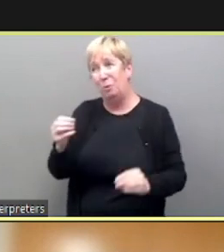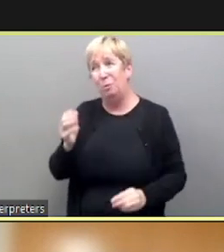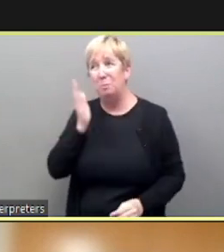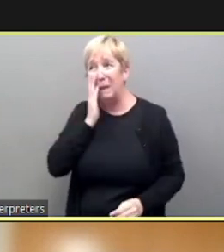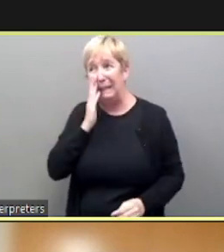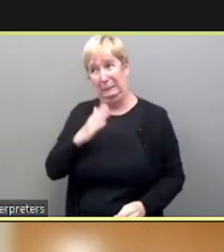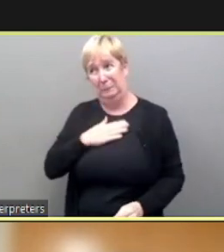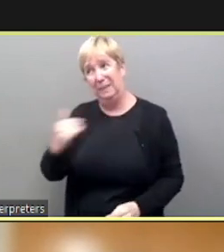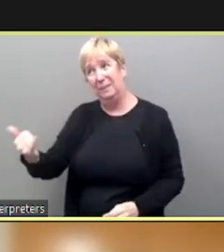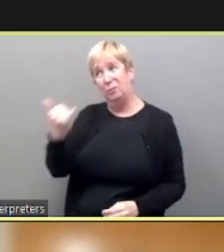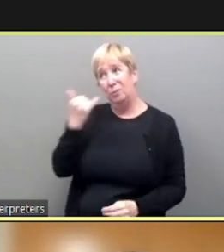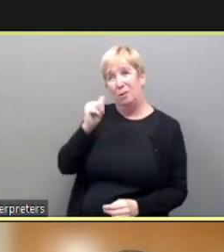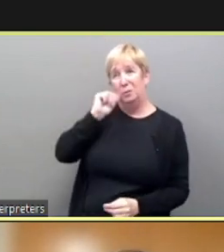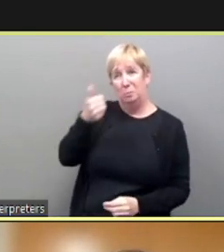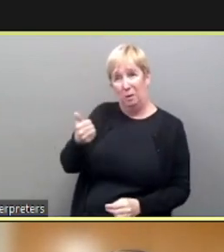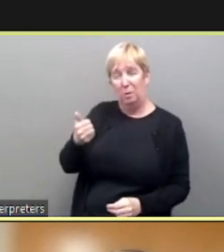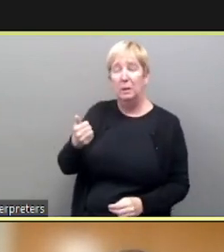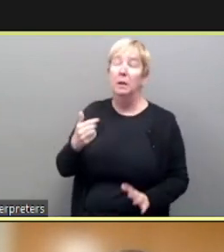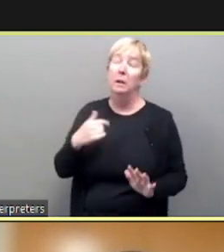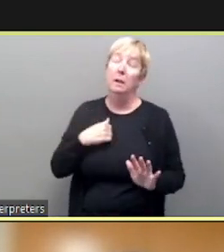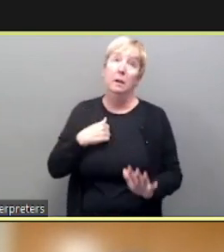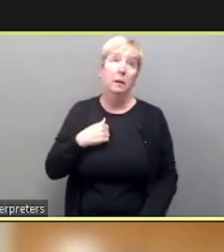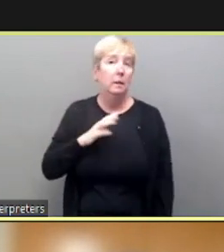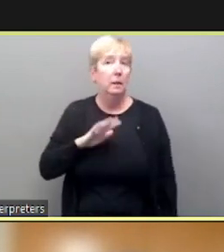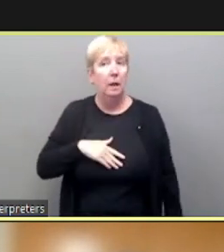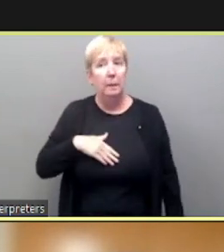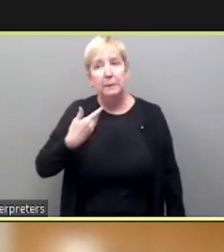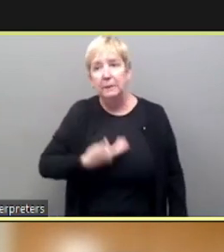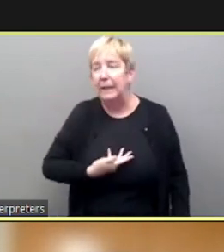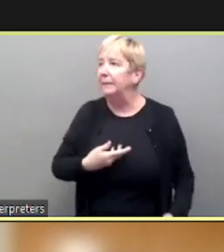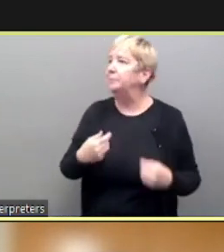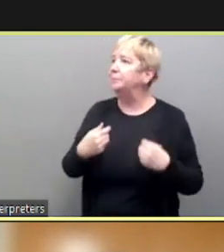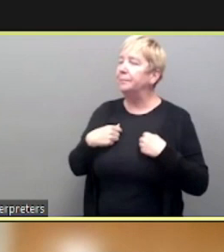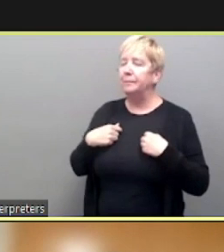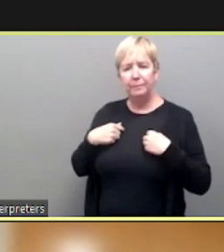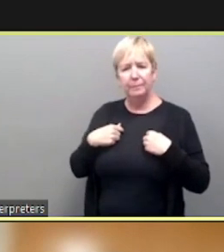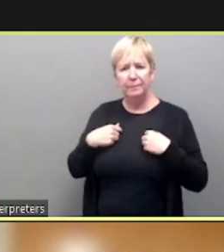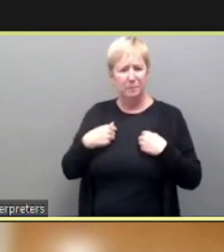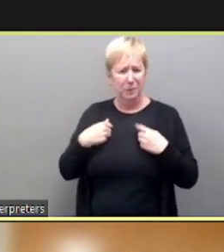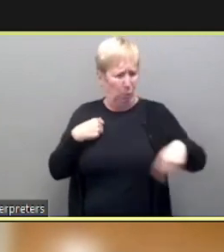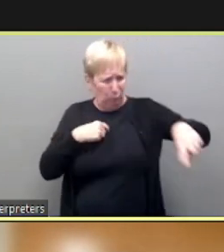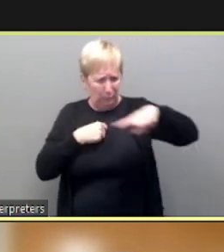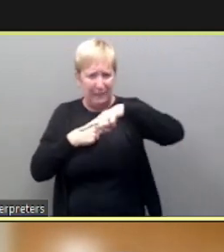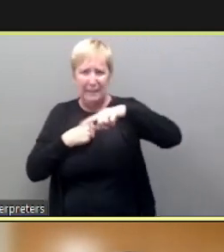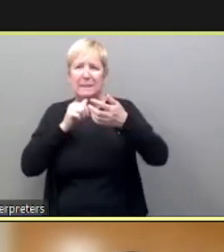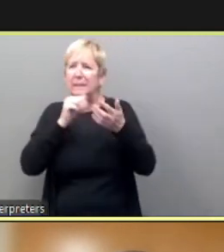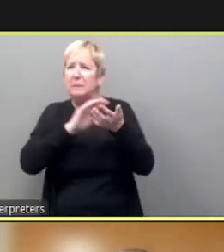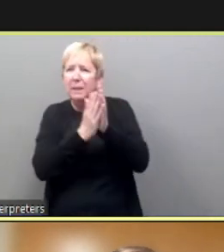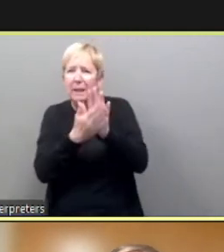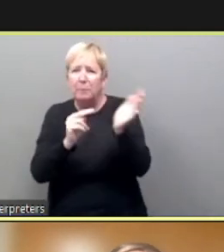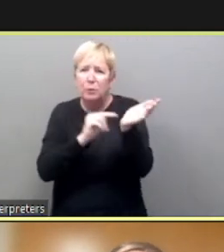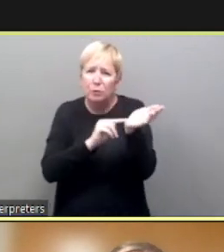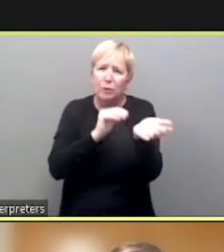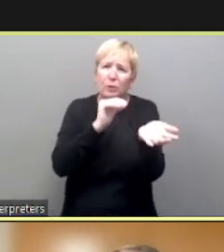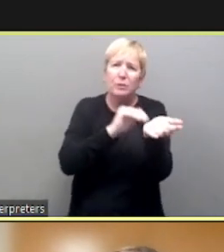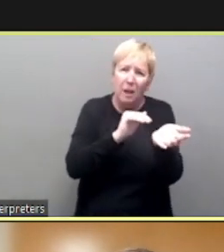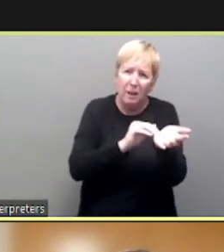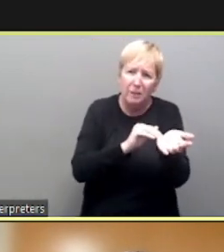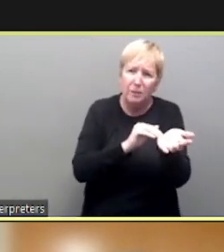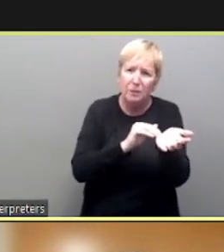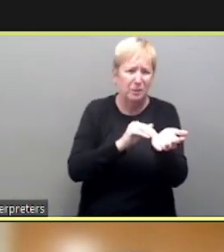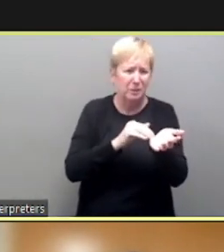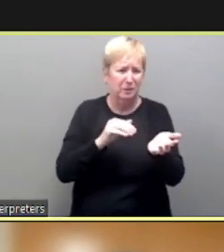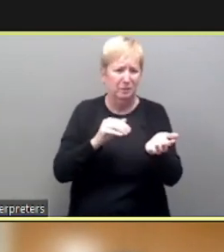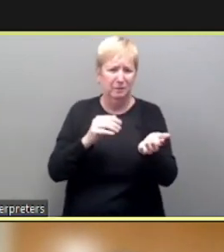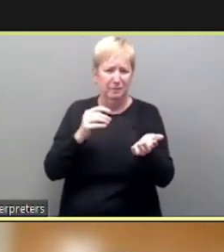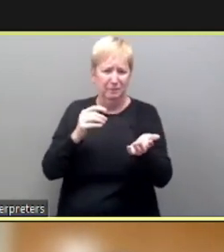is very distressing. This is not what we got into the business of healthcare for, and this is very hard for our nurses